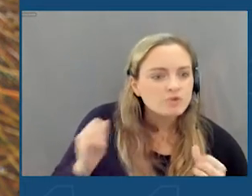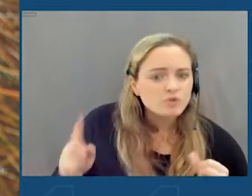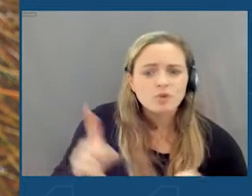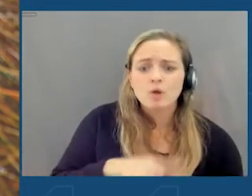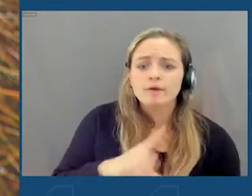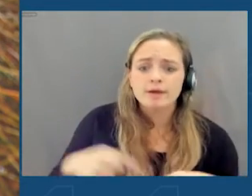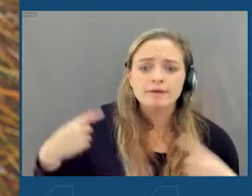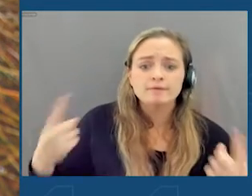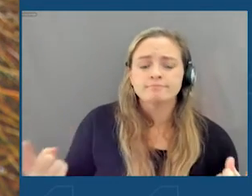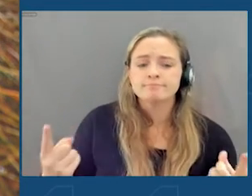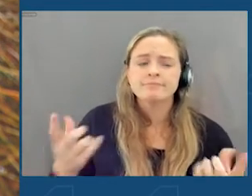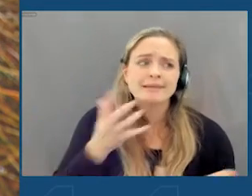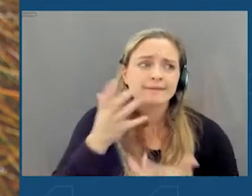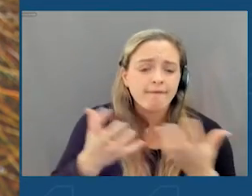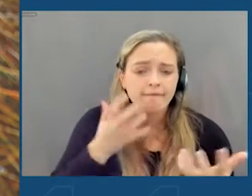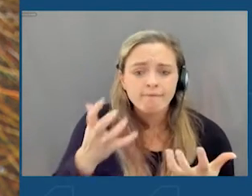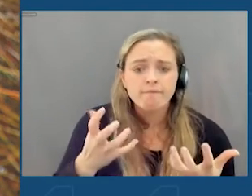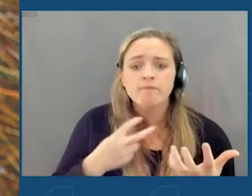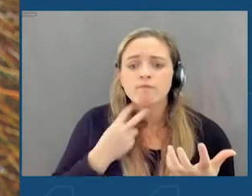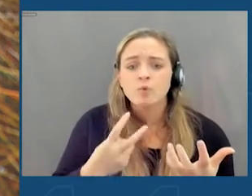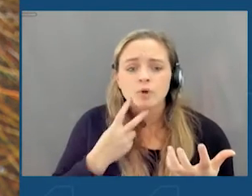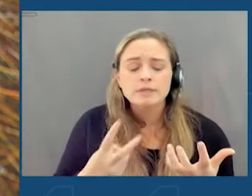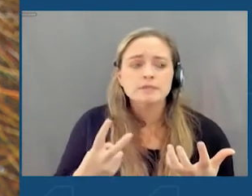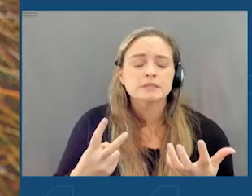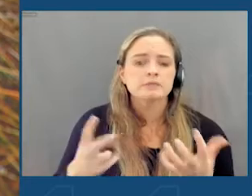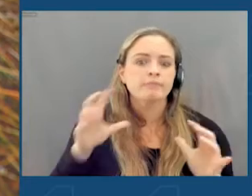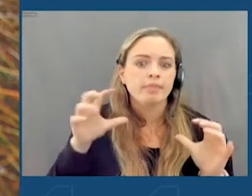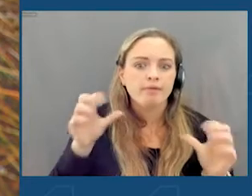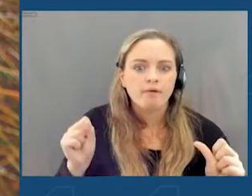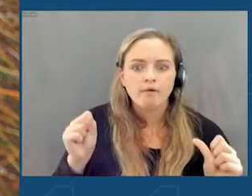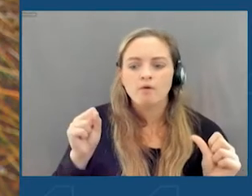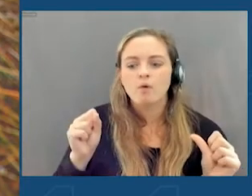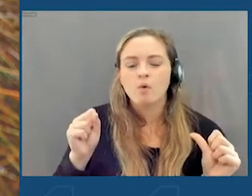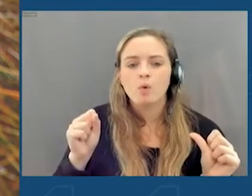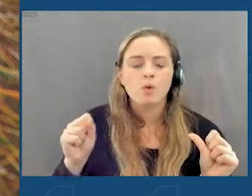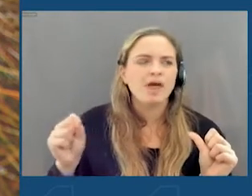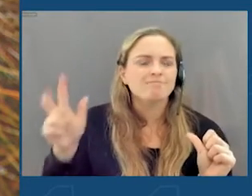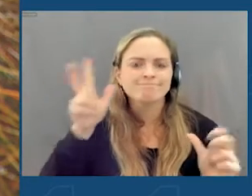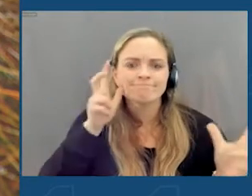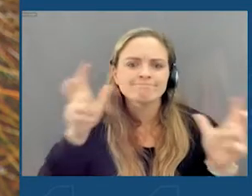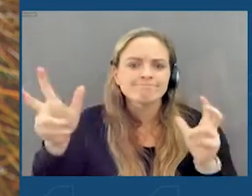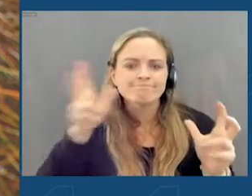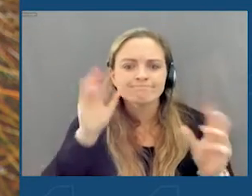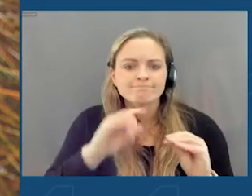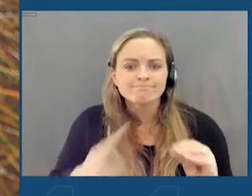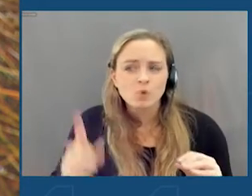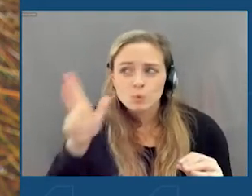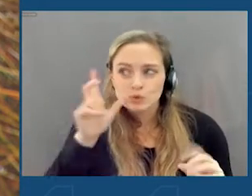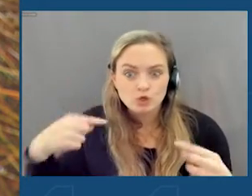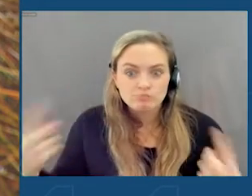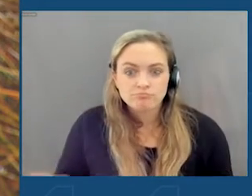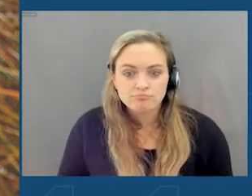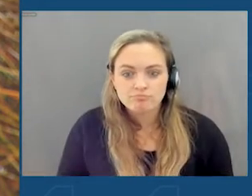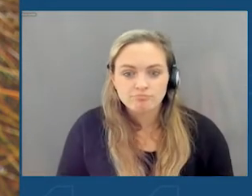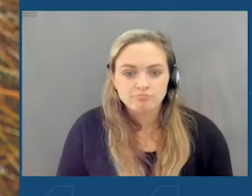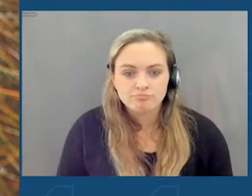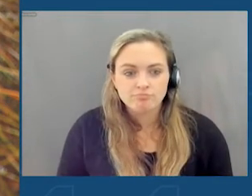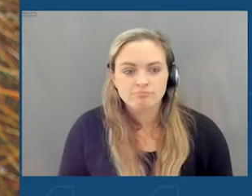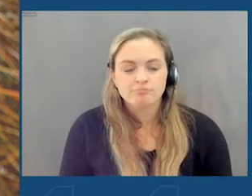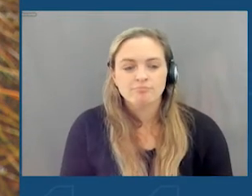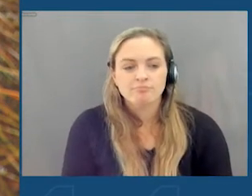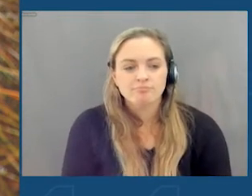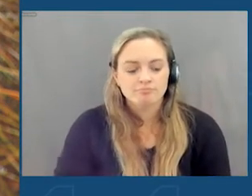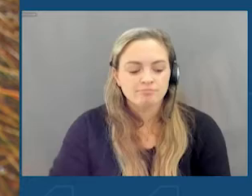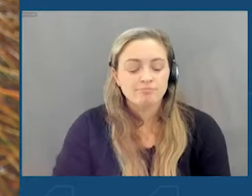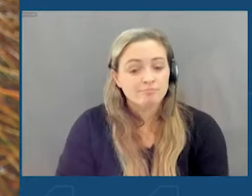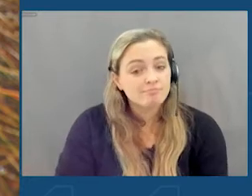time have yelled and their voices have been loud and they've bounced off the walls and no one has heard them. I just want the coalition to